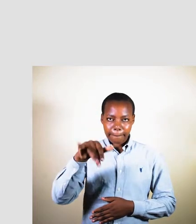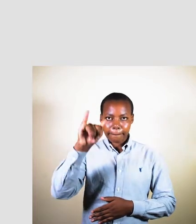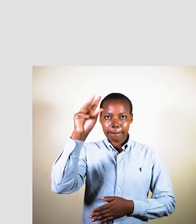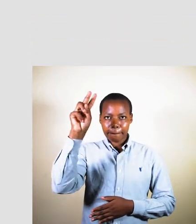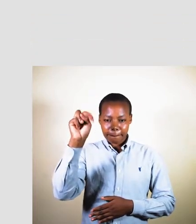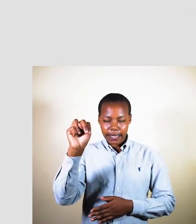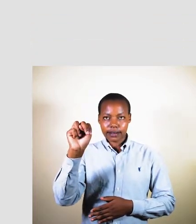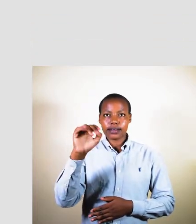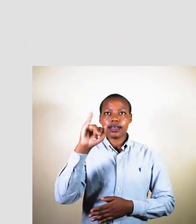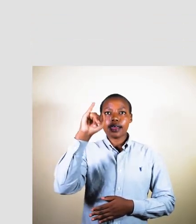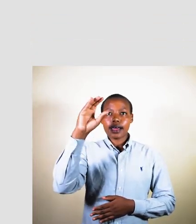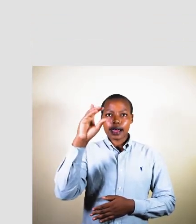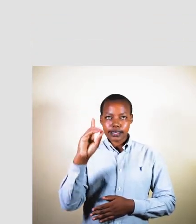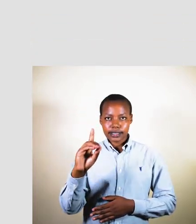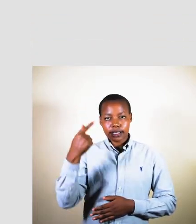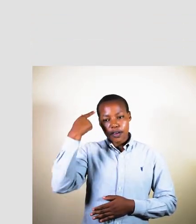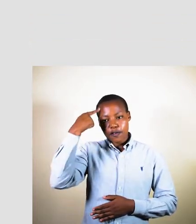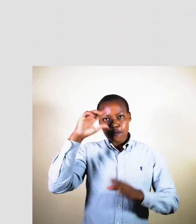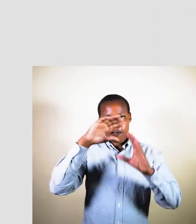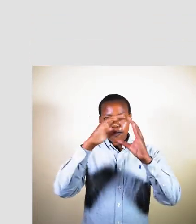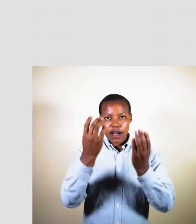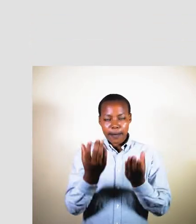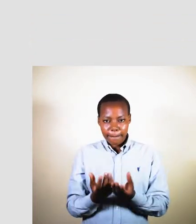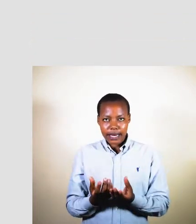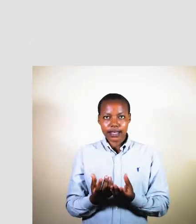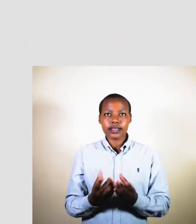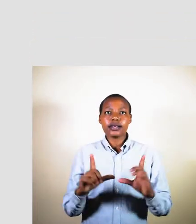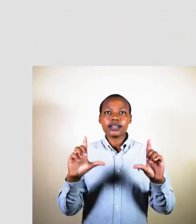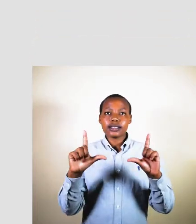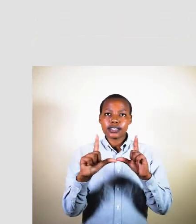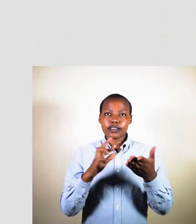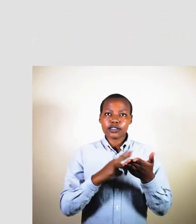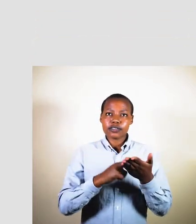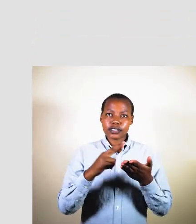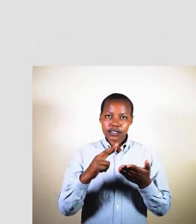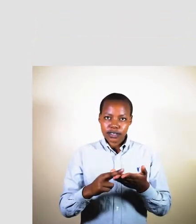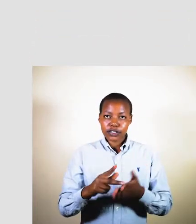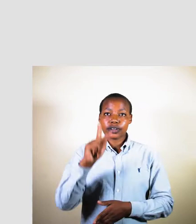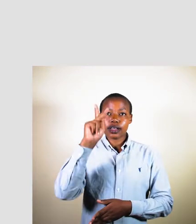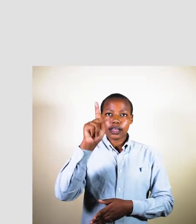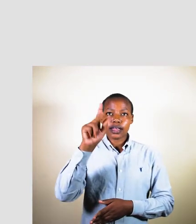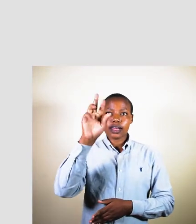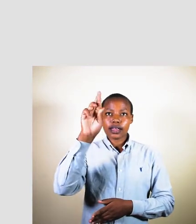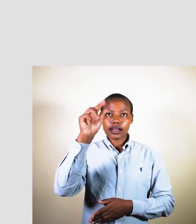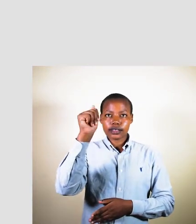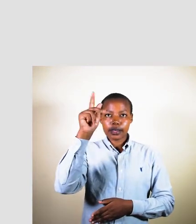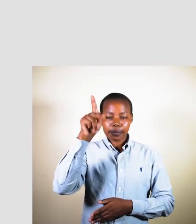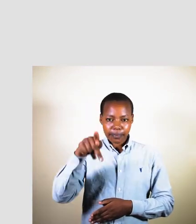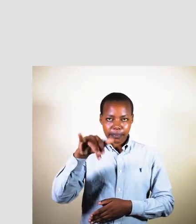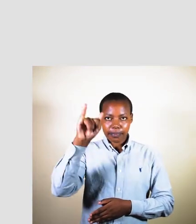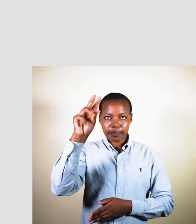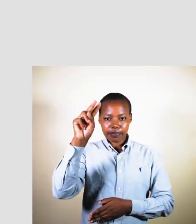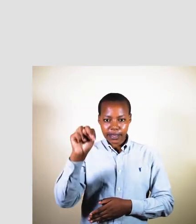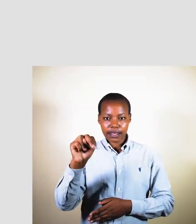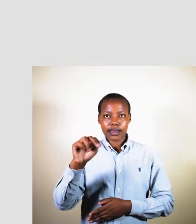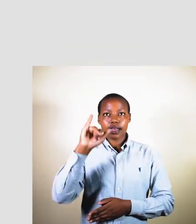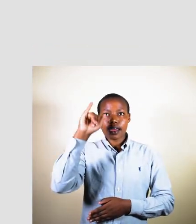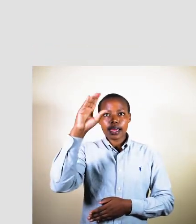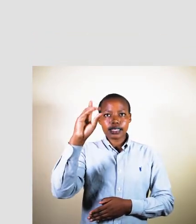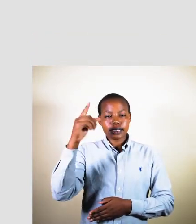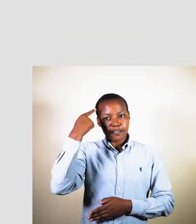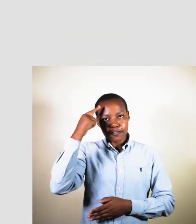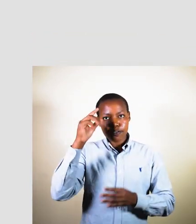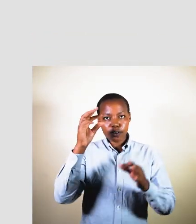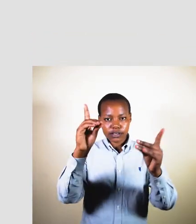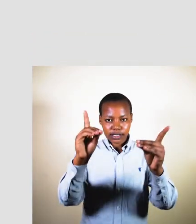alien ID. For companies, a certificate of incorporation, KRA PIN, and the ID of one of the directors.